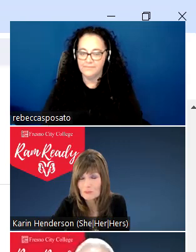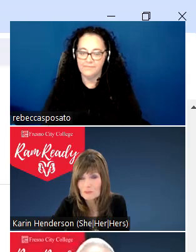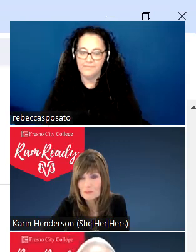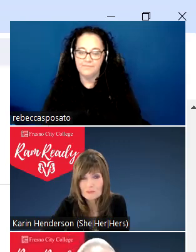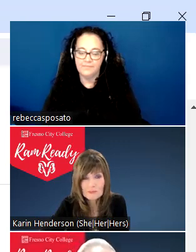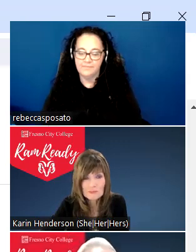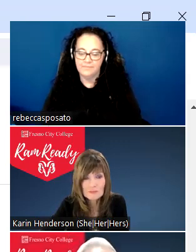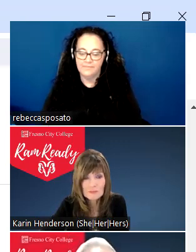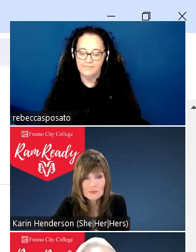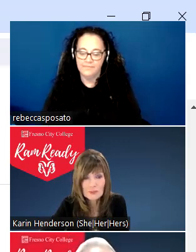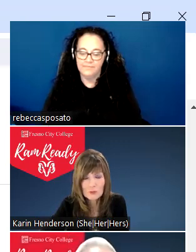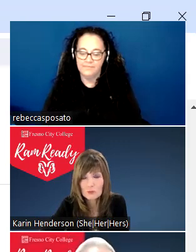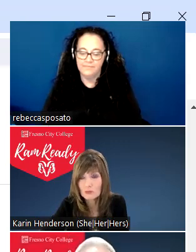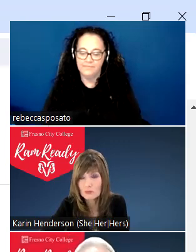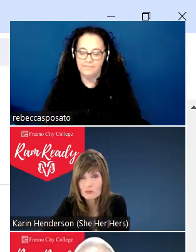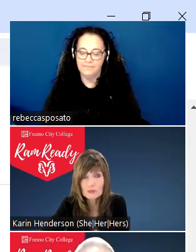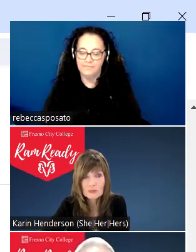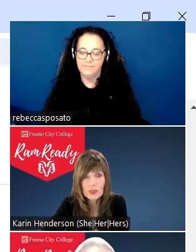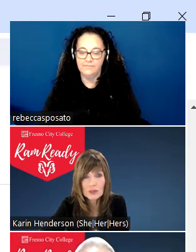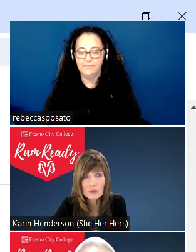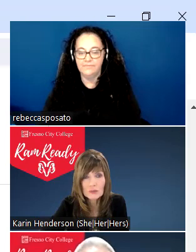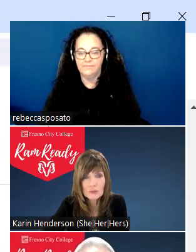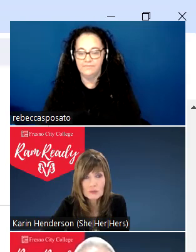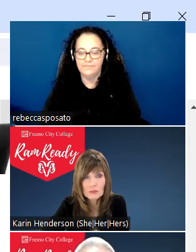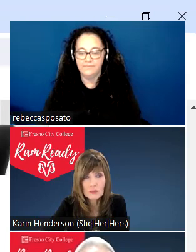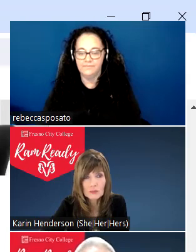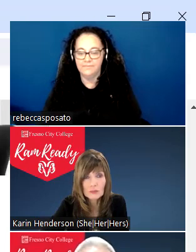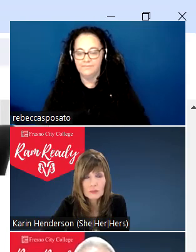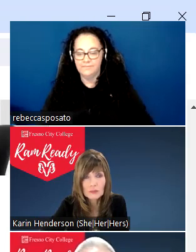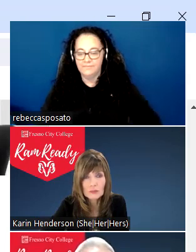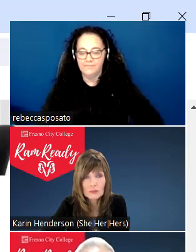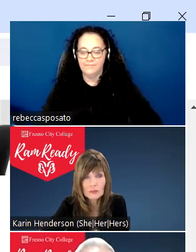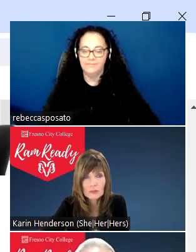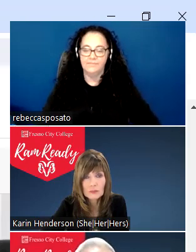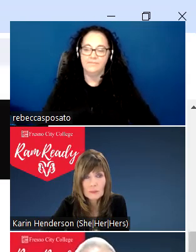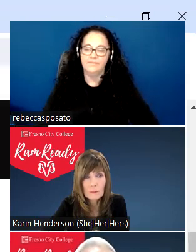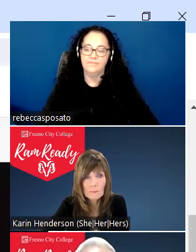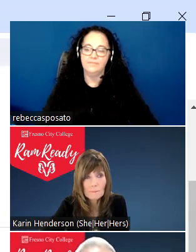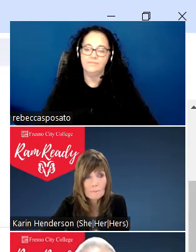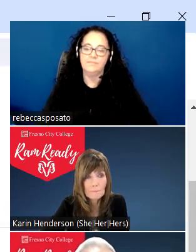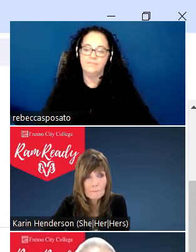So, if we could, Karen, go back to the Fresno City College website.